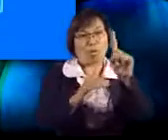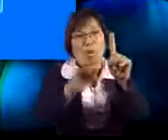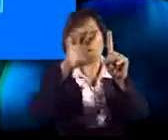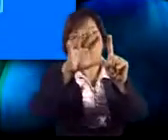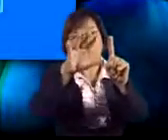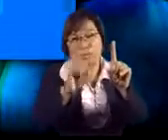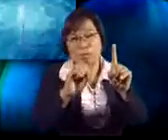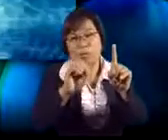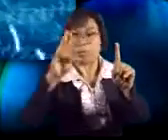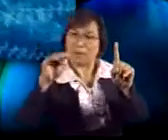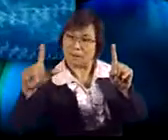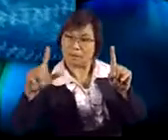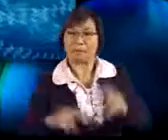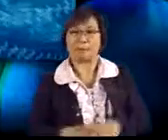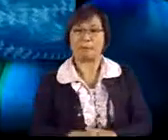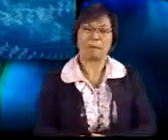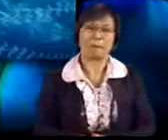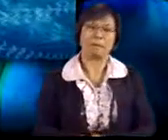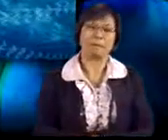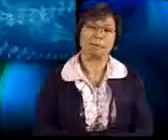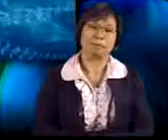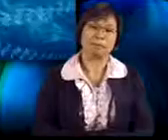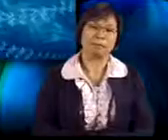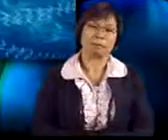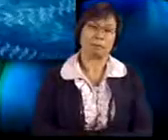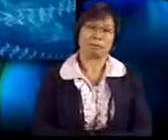150 milliliters.